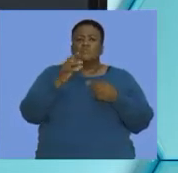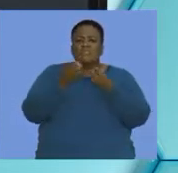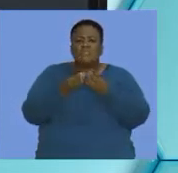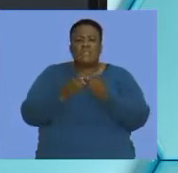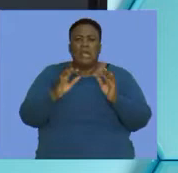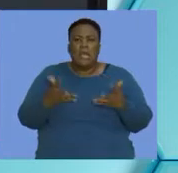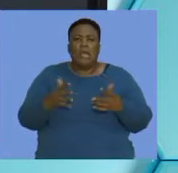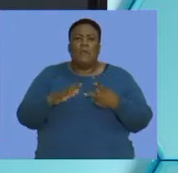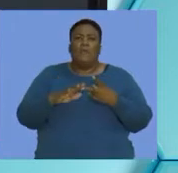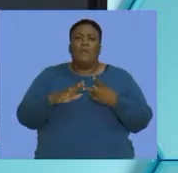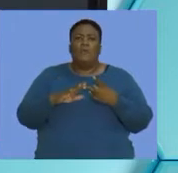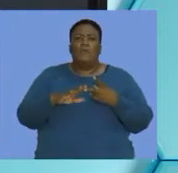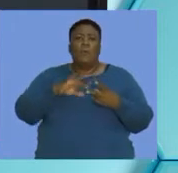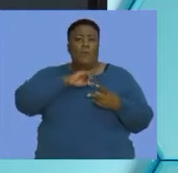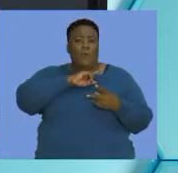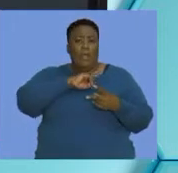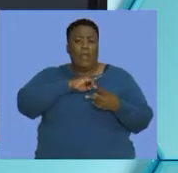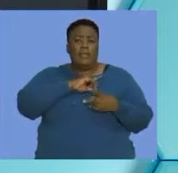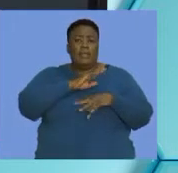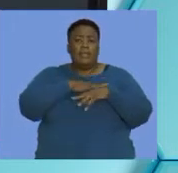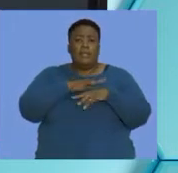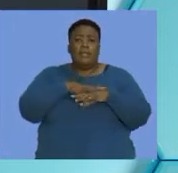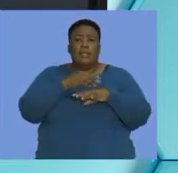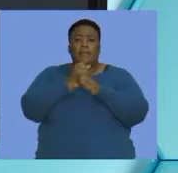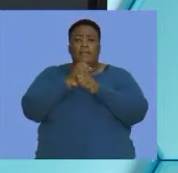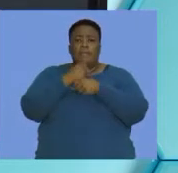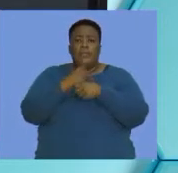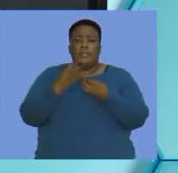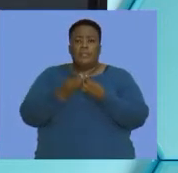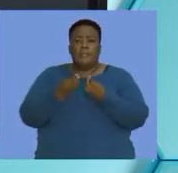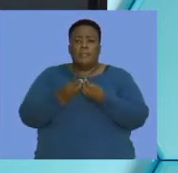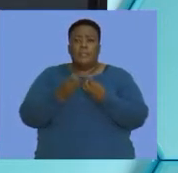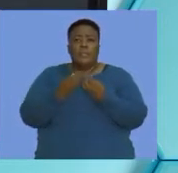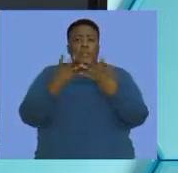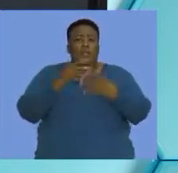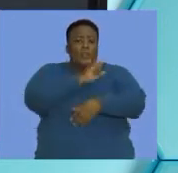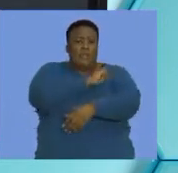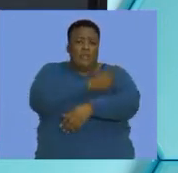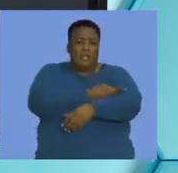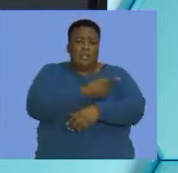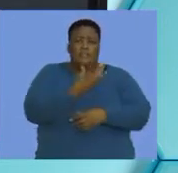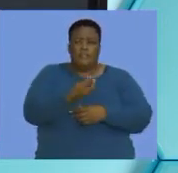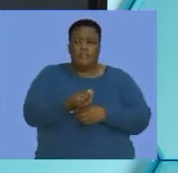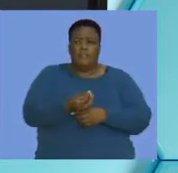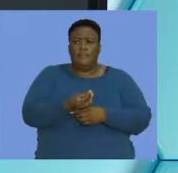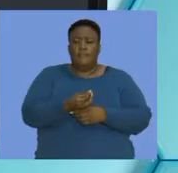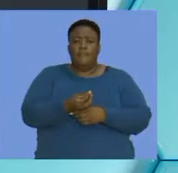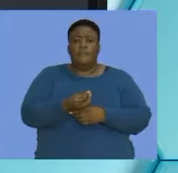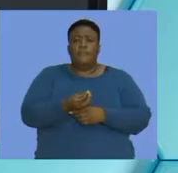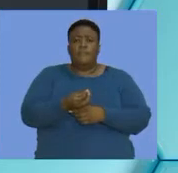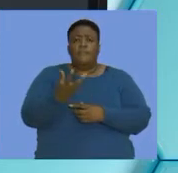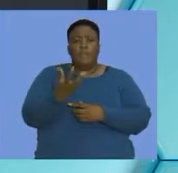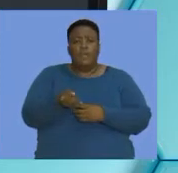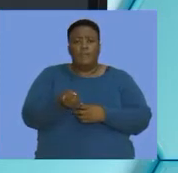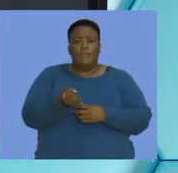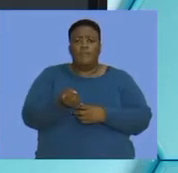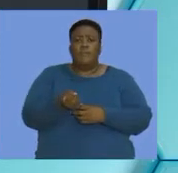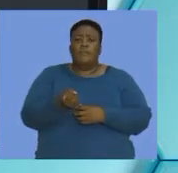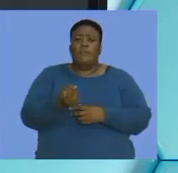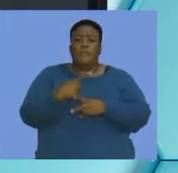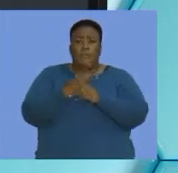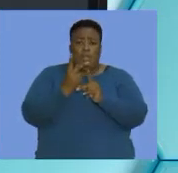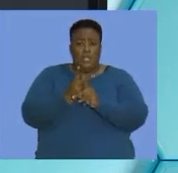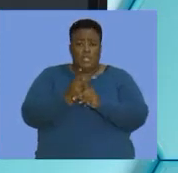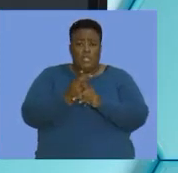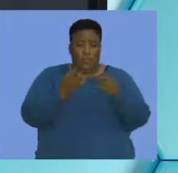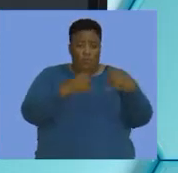or we repurpose them. And that's because in the production of something, a lot of energy has gone in and there was production of waste